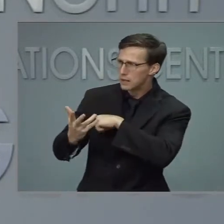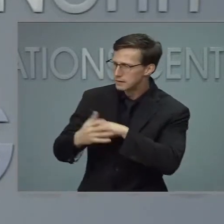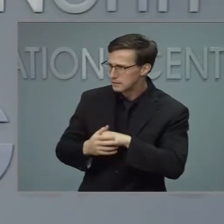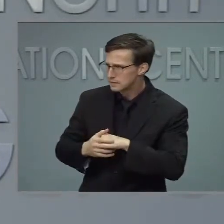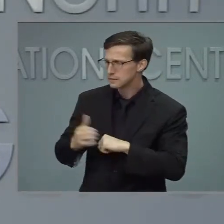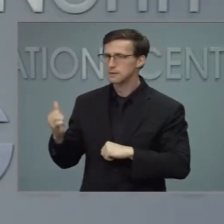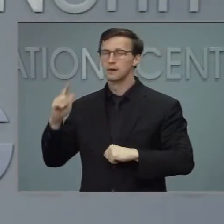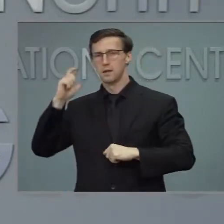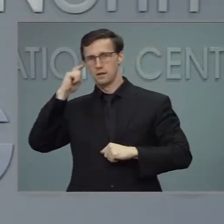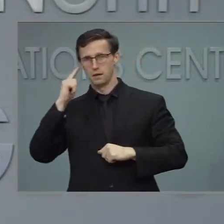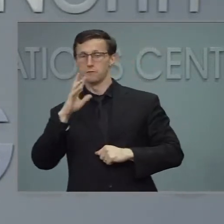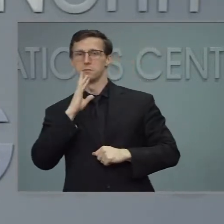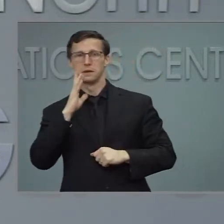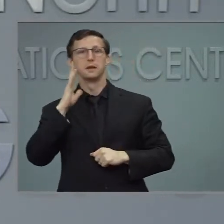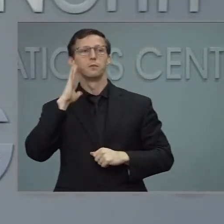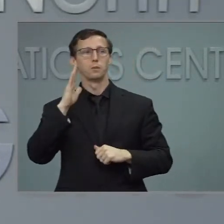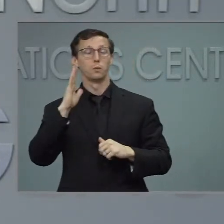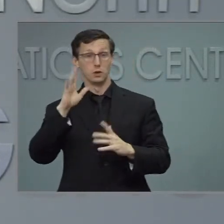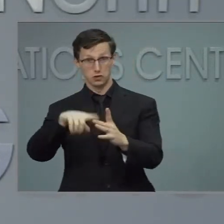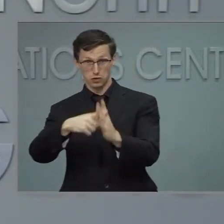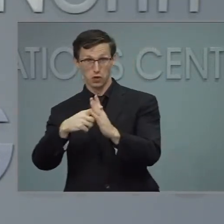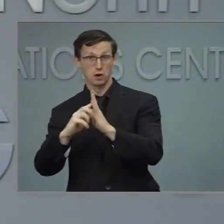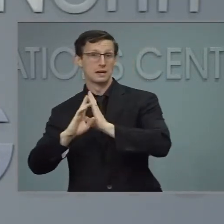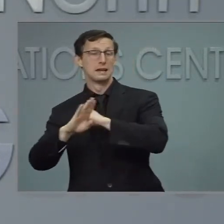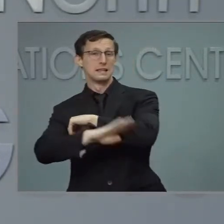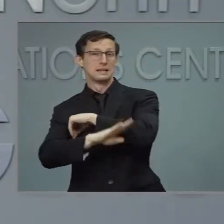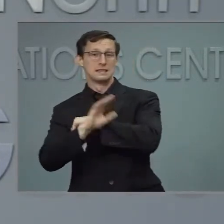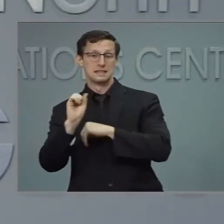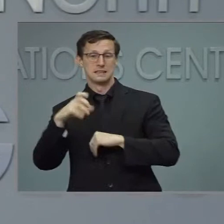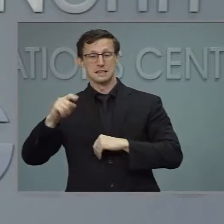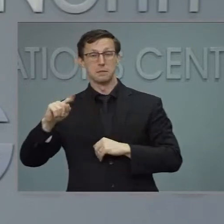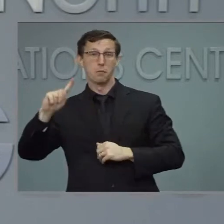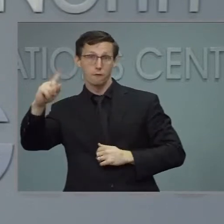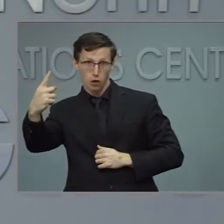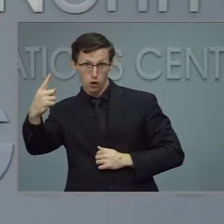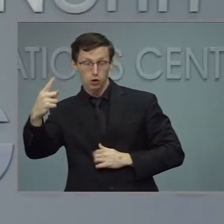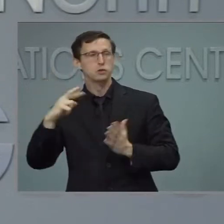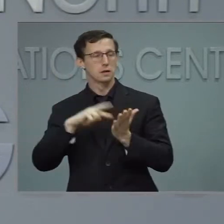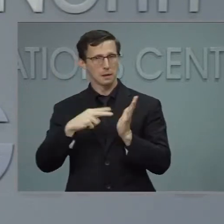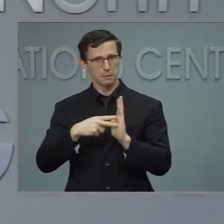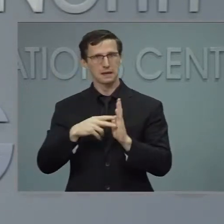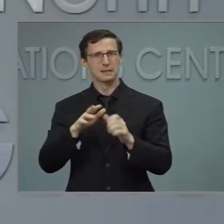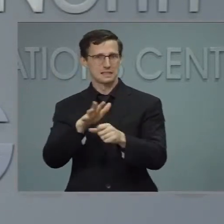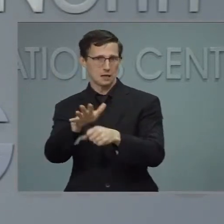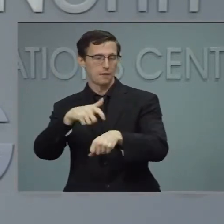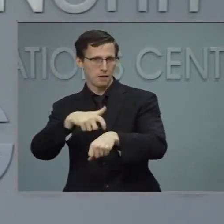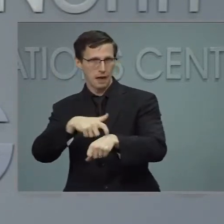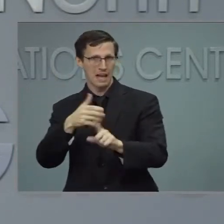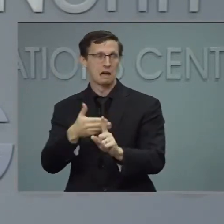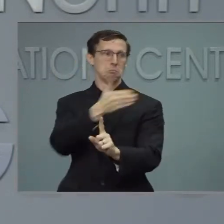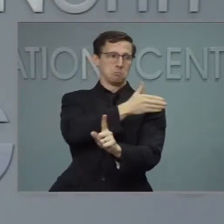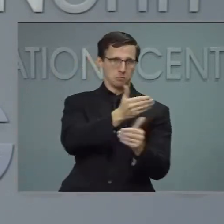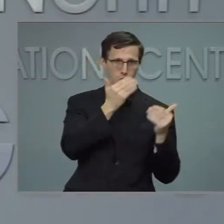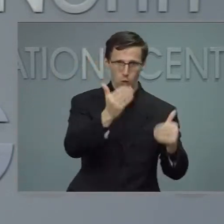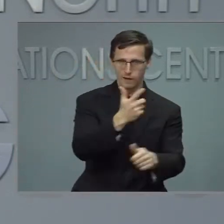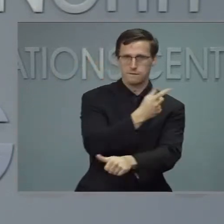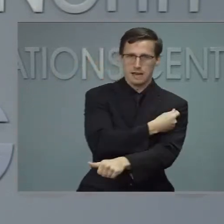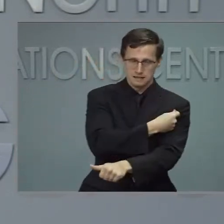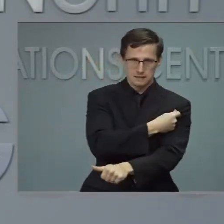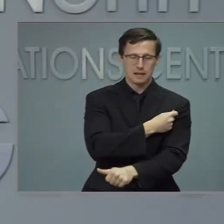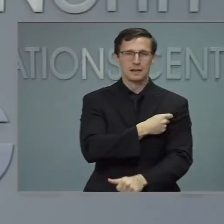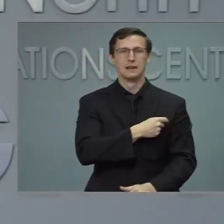know that there is some ramp-up time for cabinet agencies to get the verification program in place and get